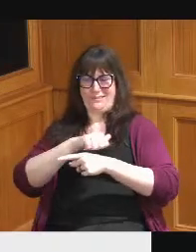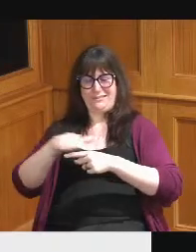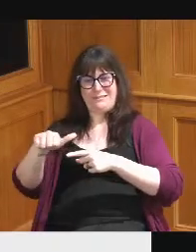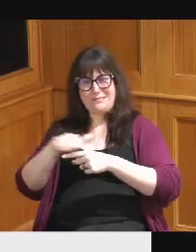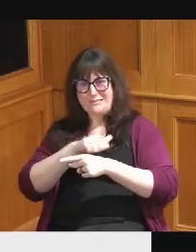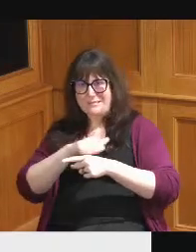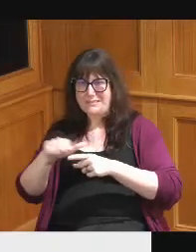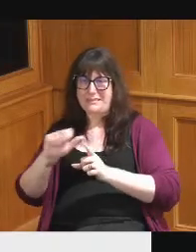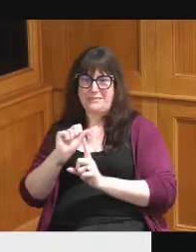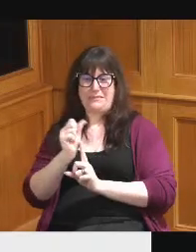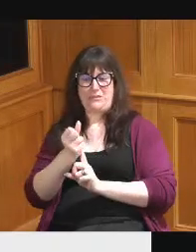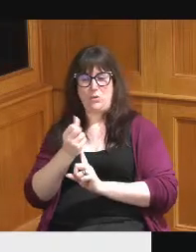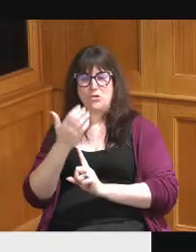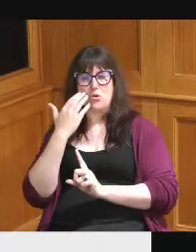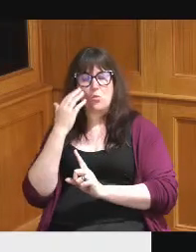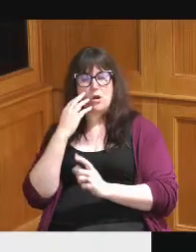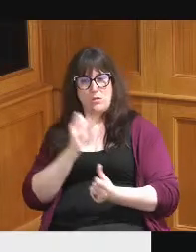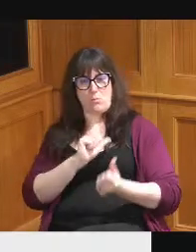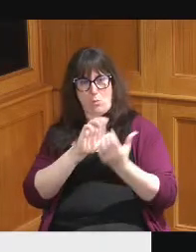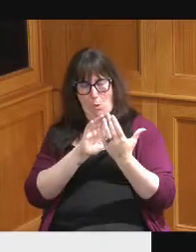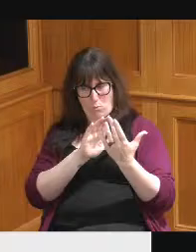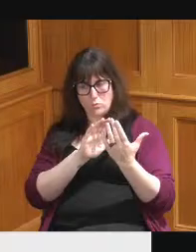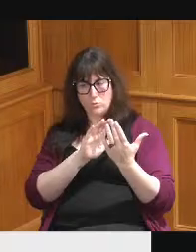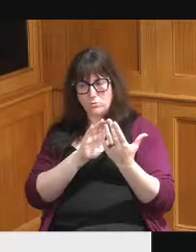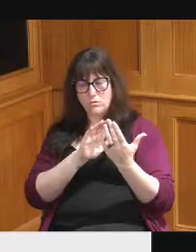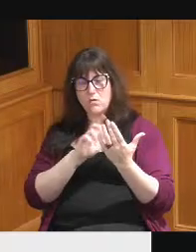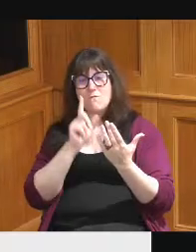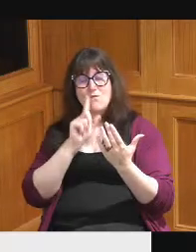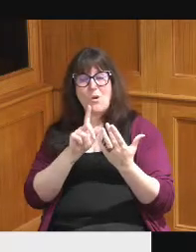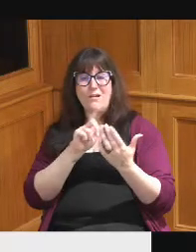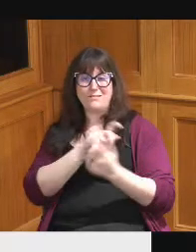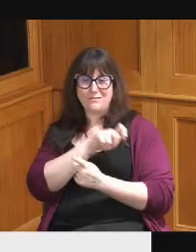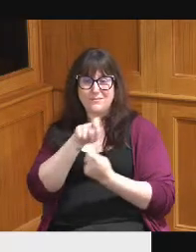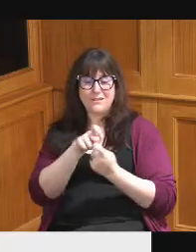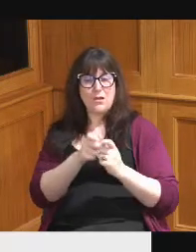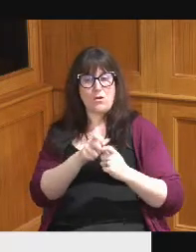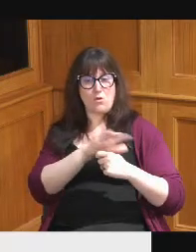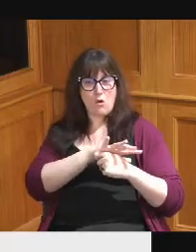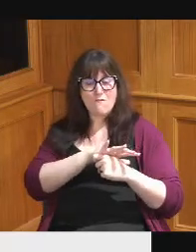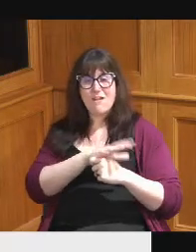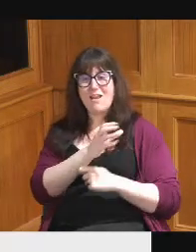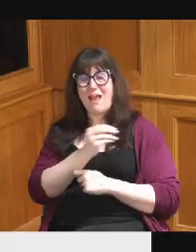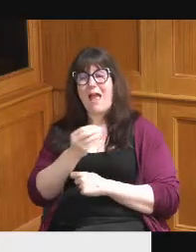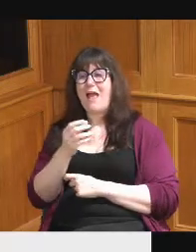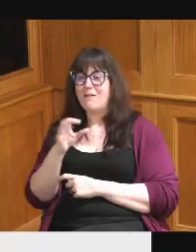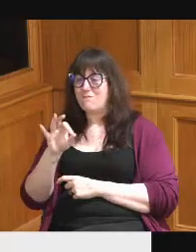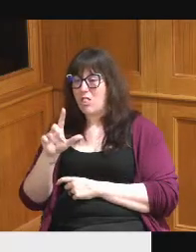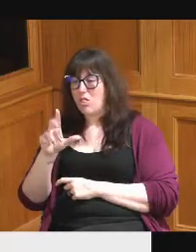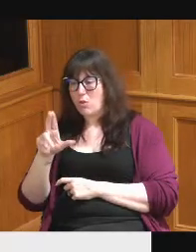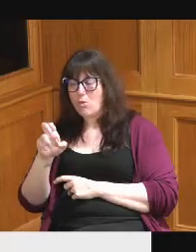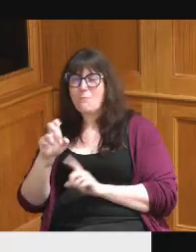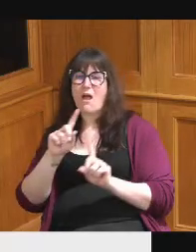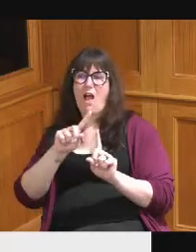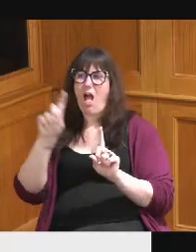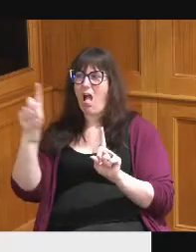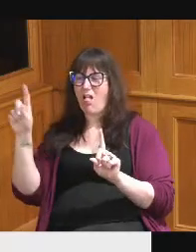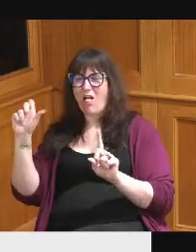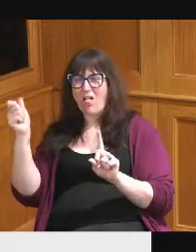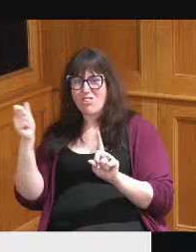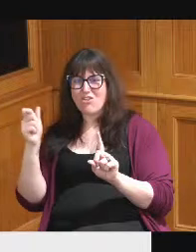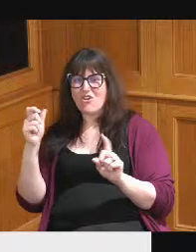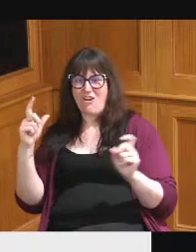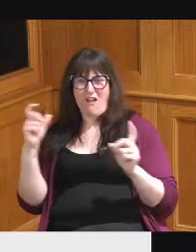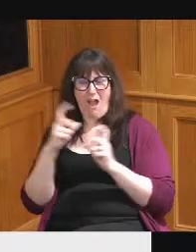our situational awareness approach for COVID-19 and flu, yes, but also for other complex